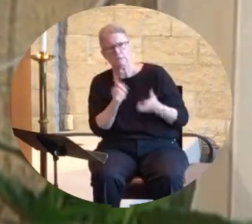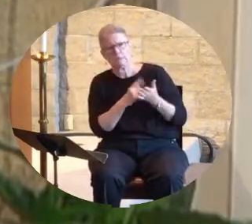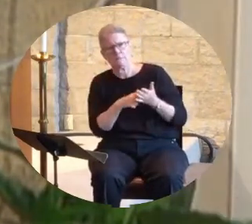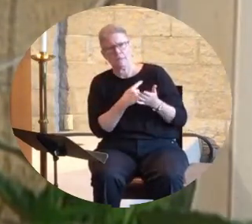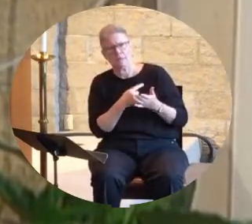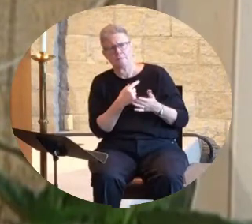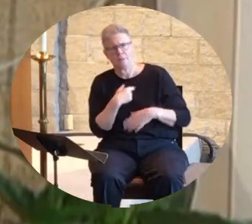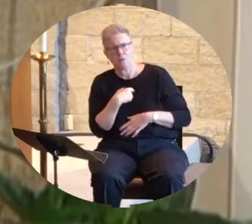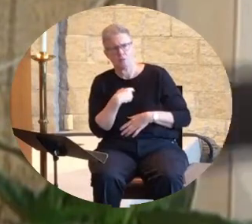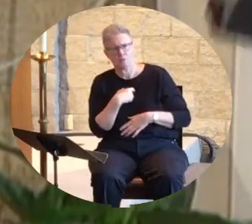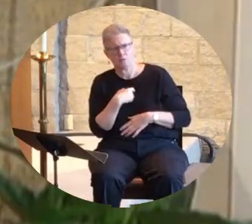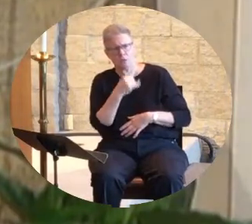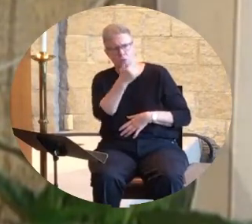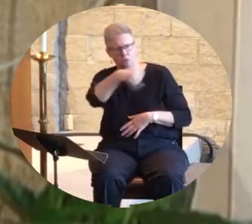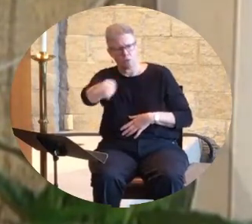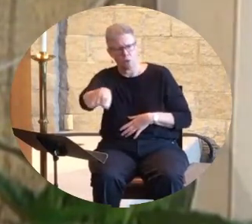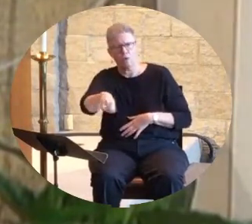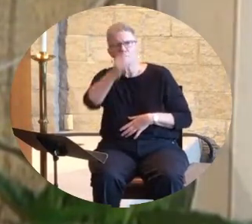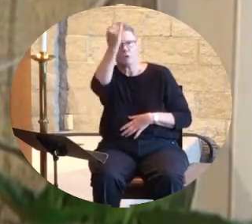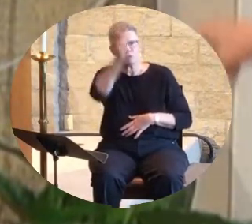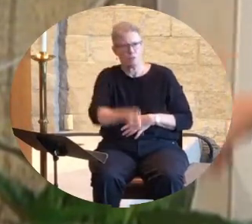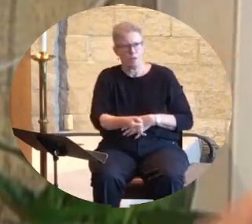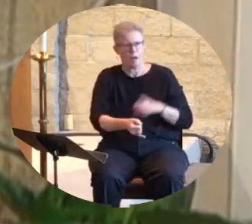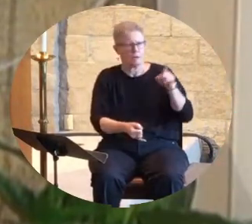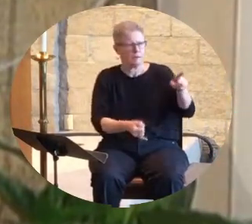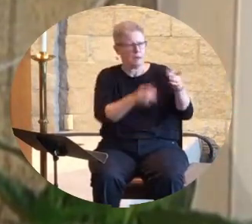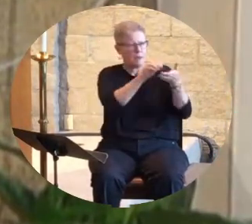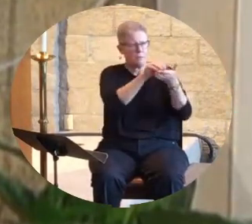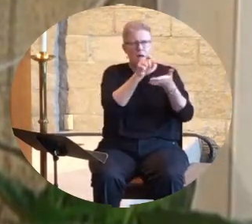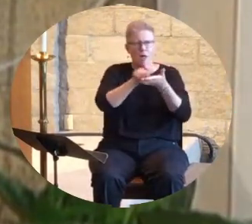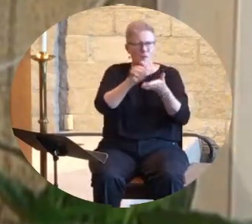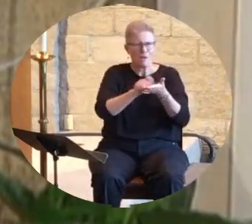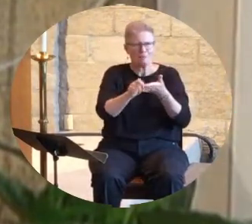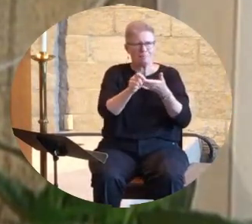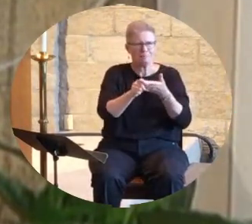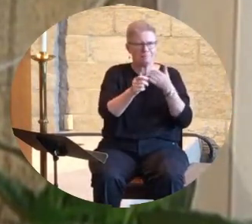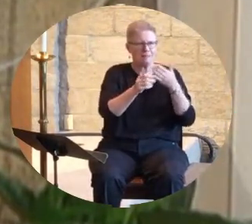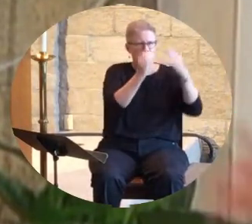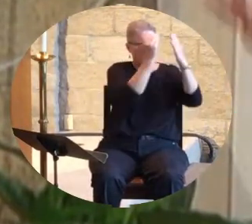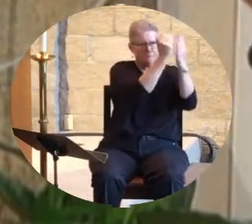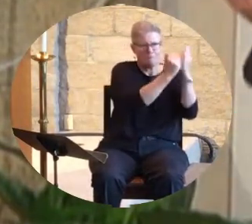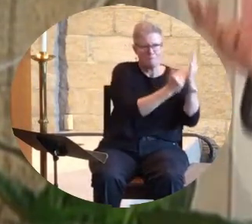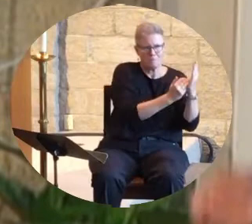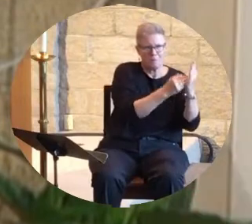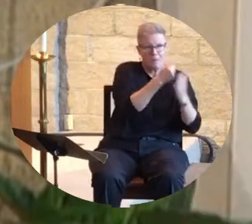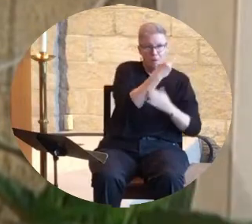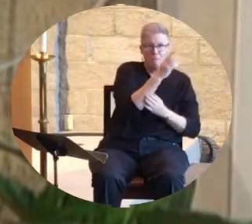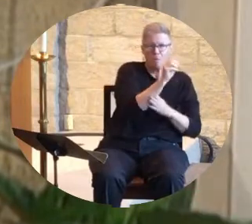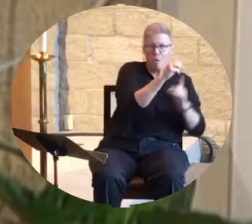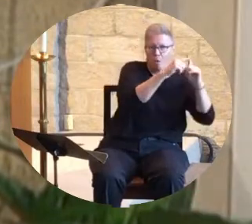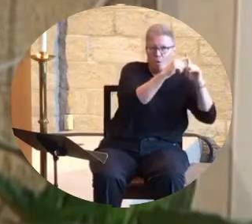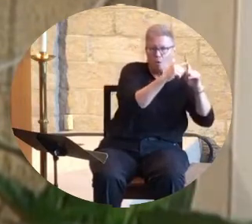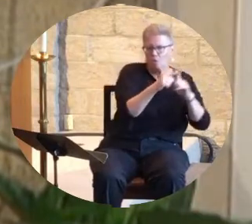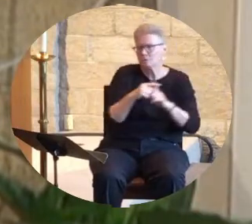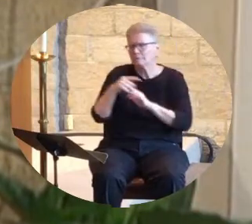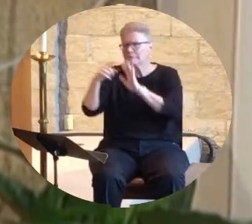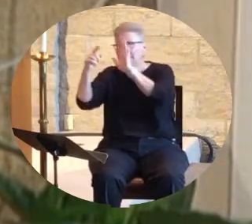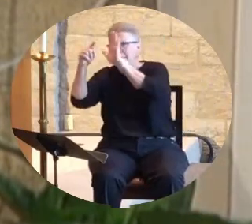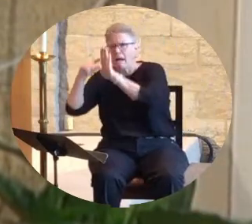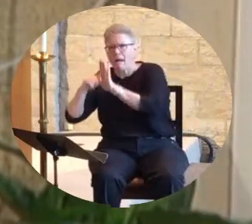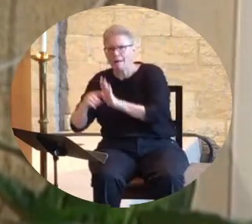of the page and I'll put pros and cons on it. That's what I will do. And I will look at that. And then I'll go with